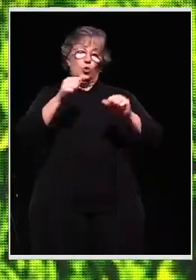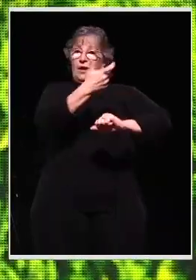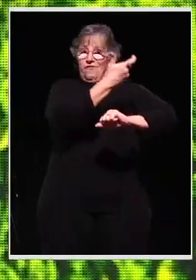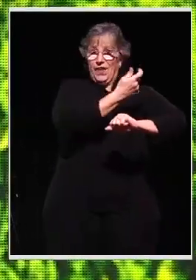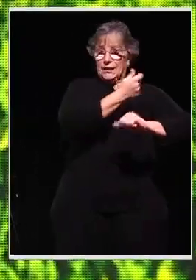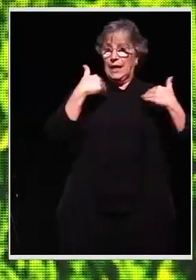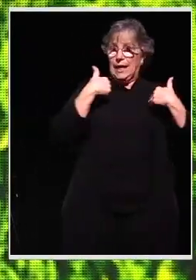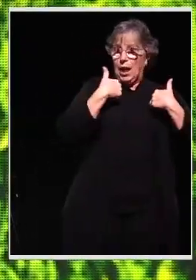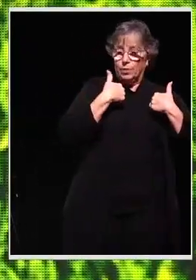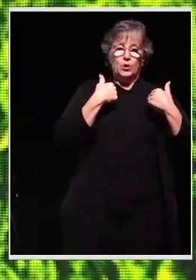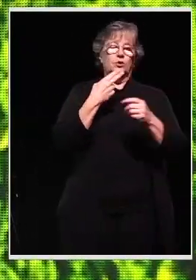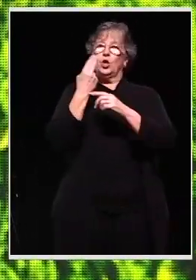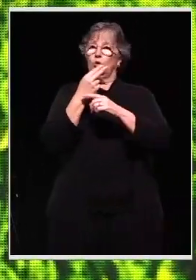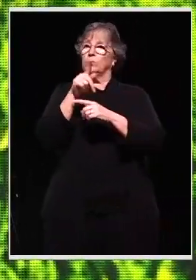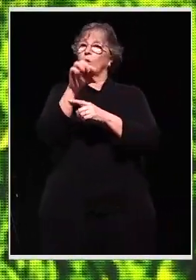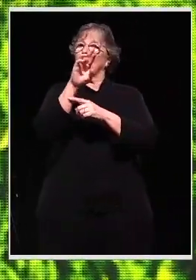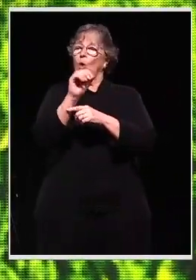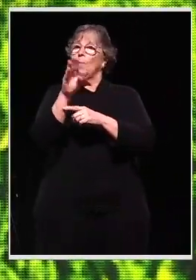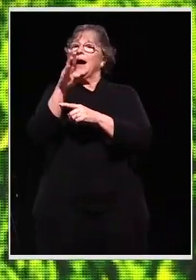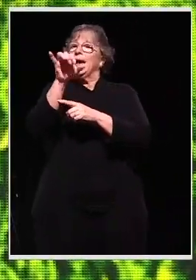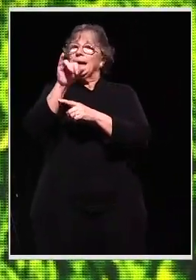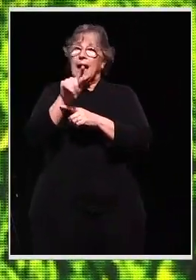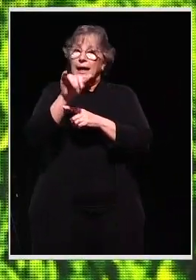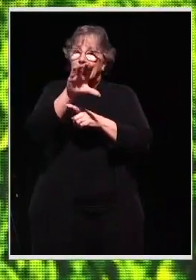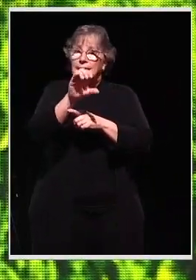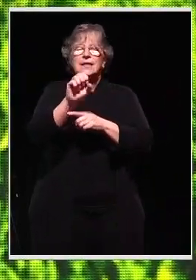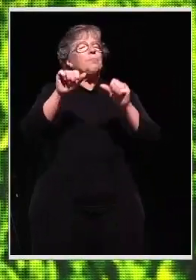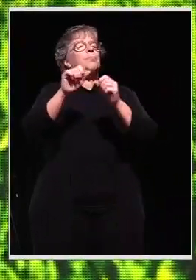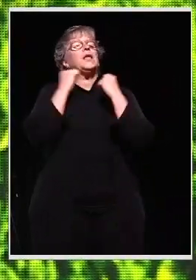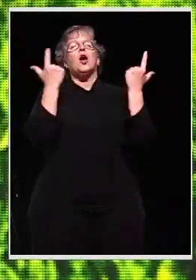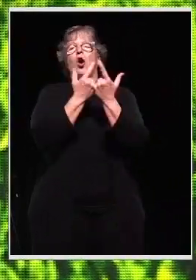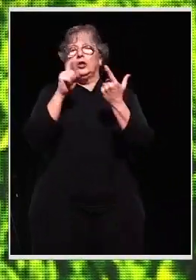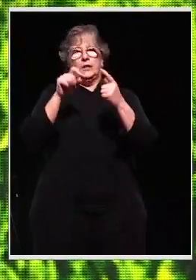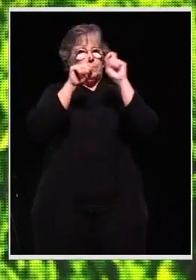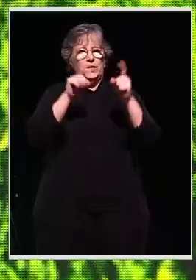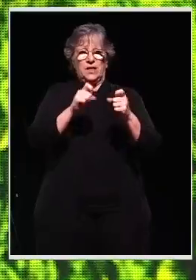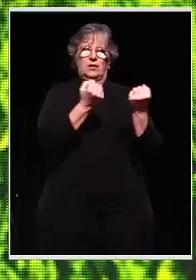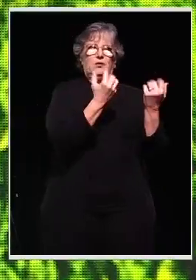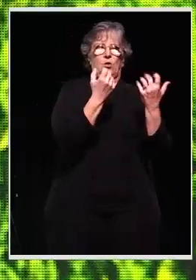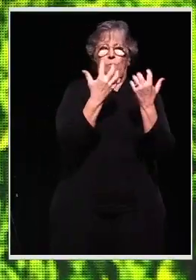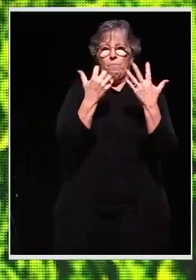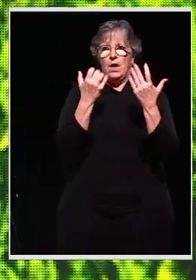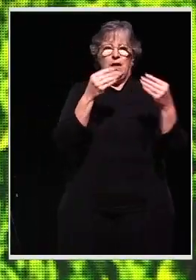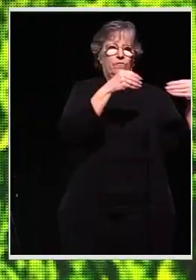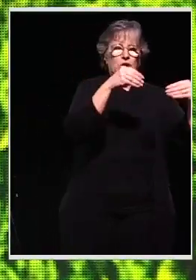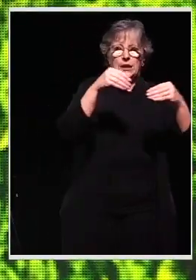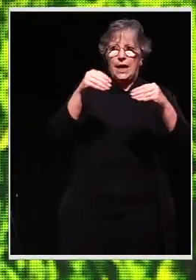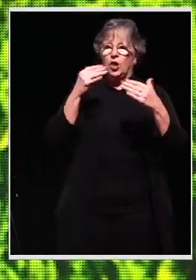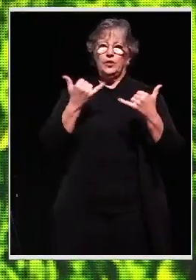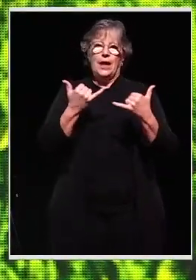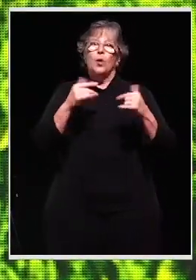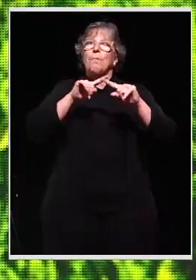use probiotics, but all these things need to be tested because there's a lot on the market. There's a lot of great excitement, but we have to make